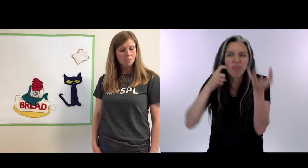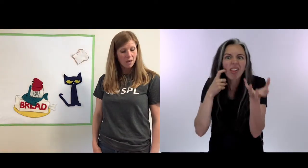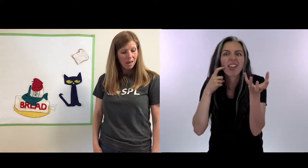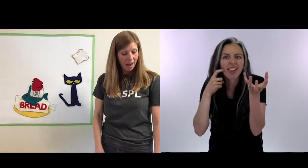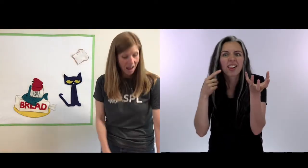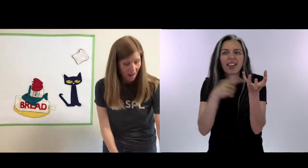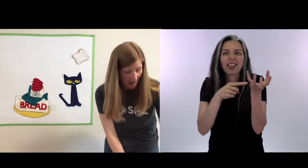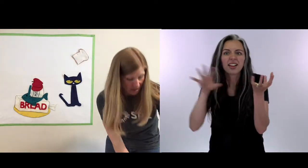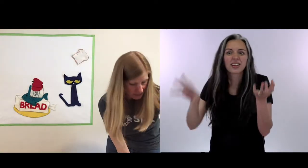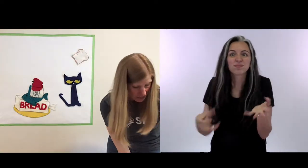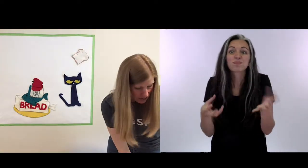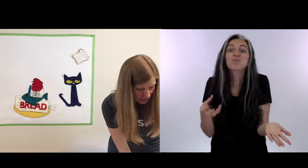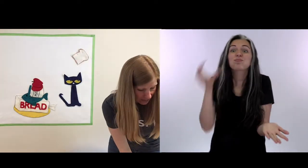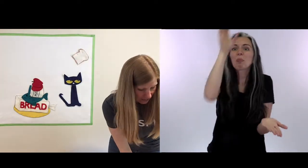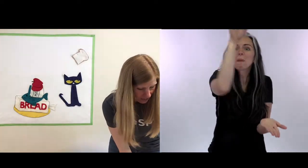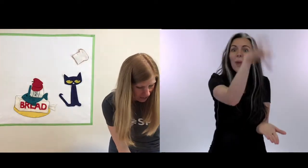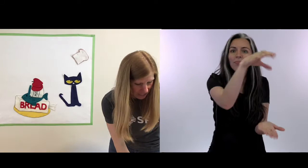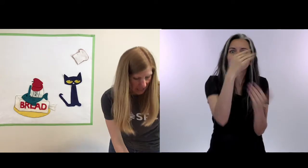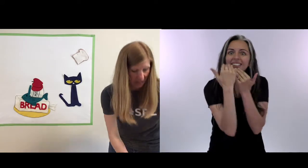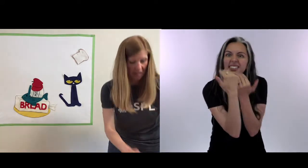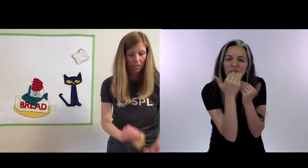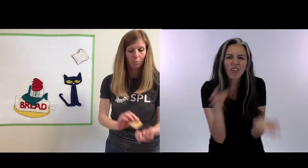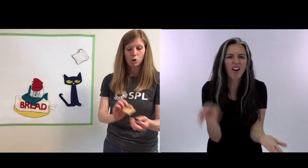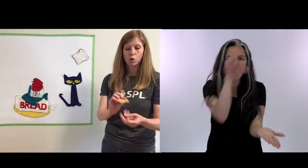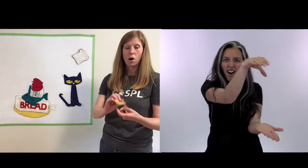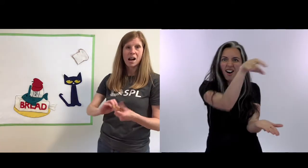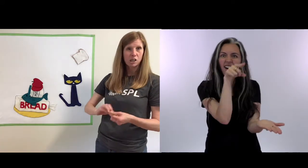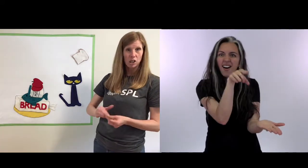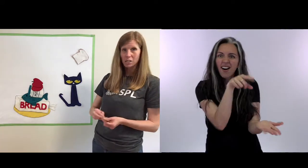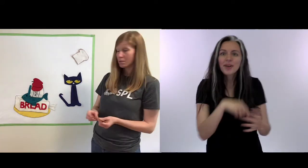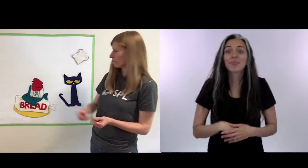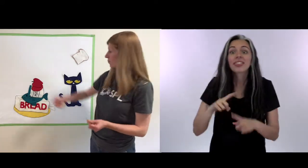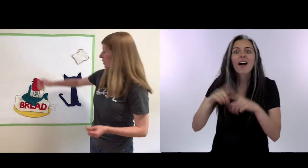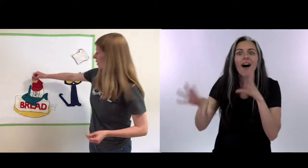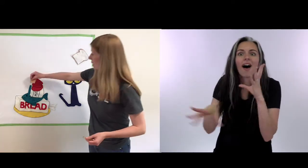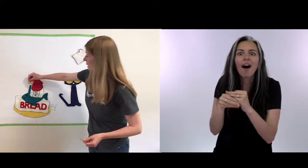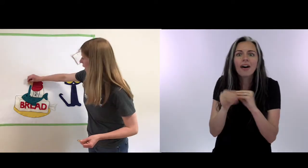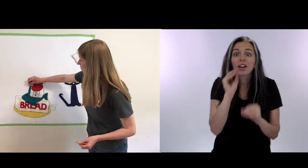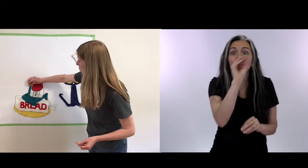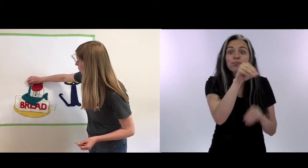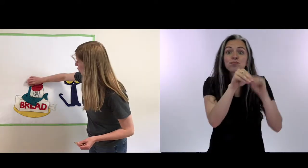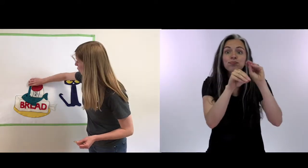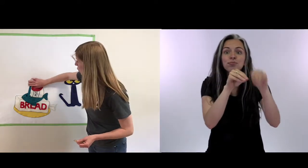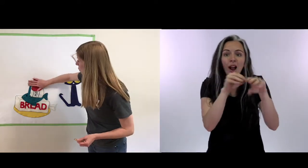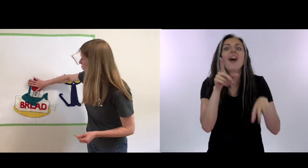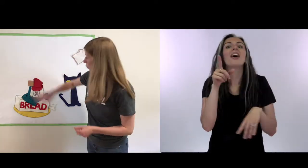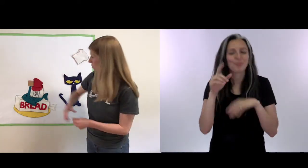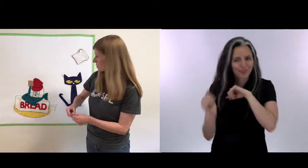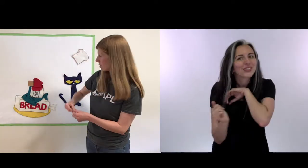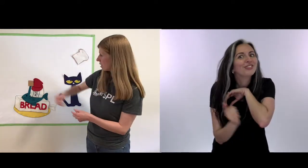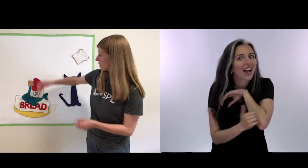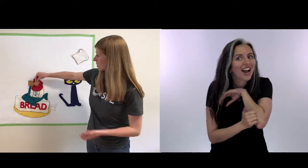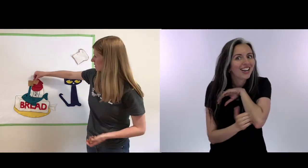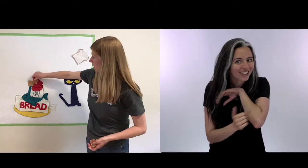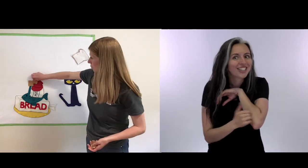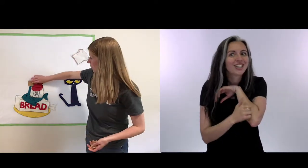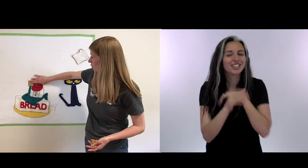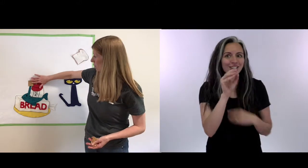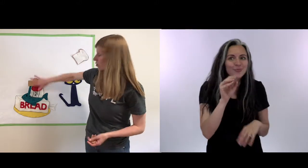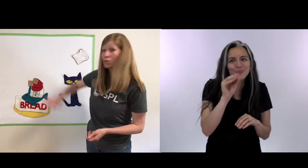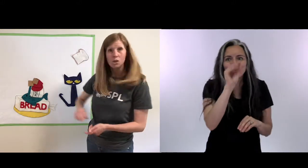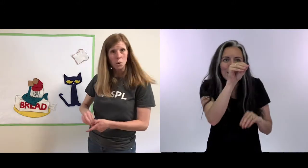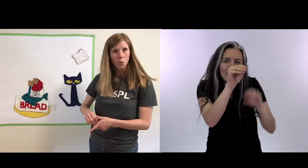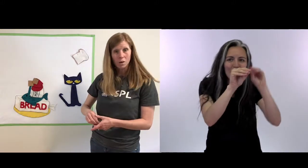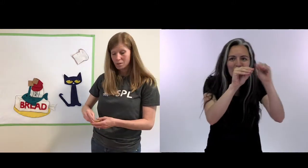sandwich. And he decided to get some crackers and put those on his